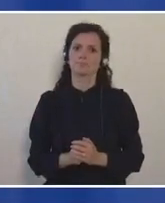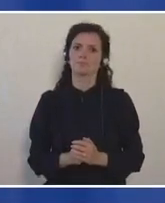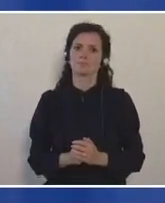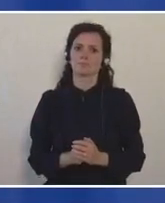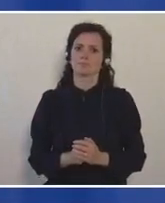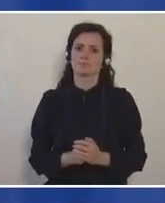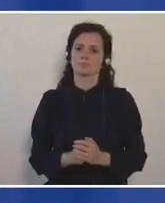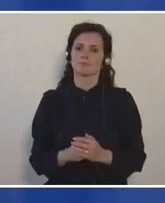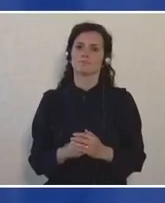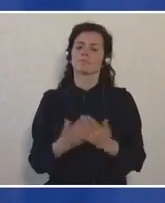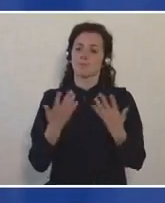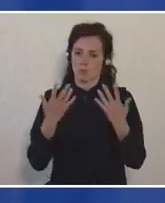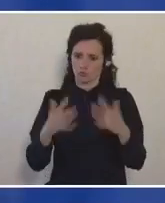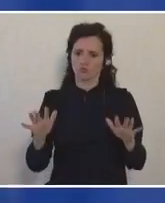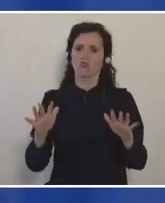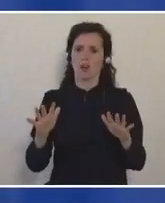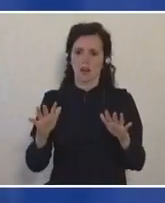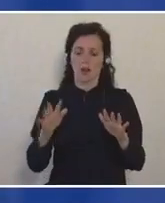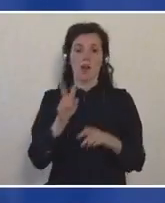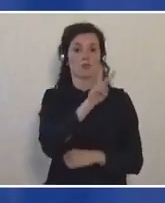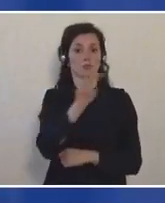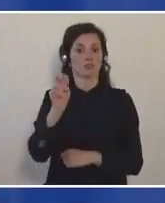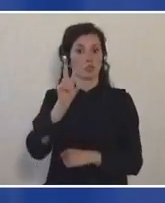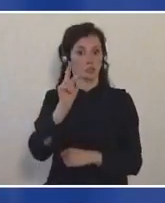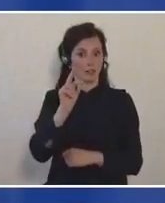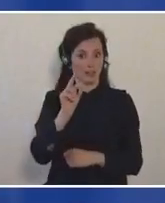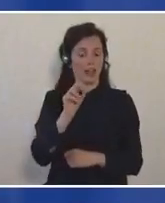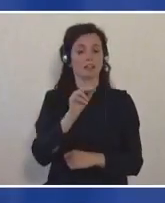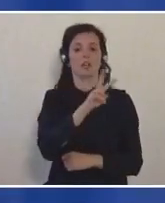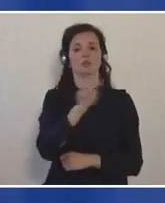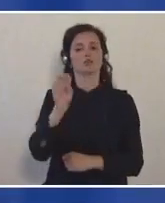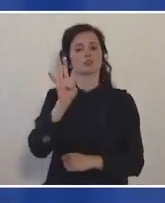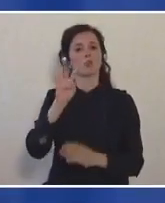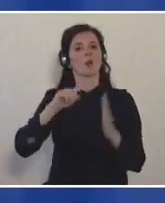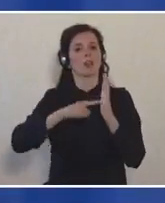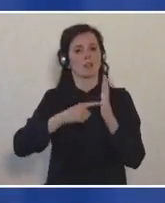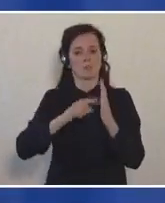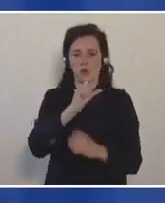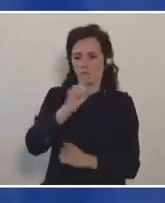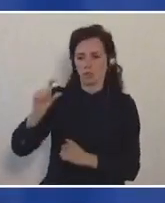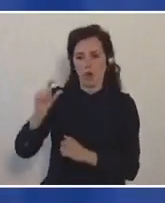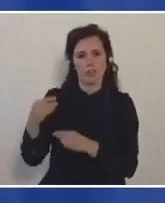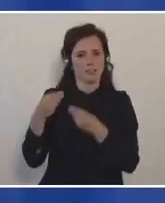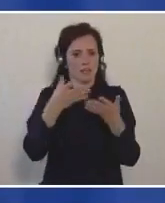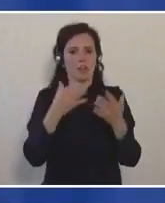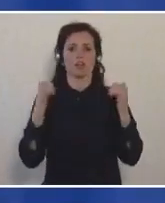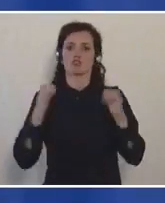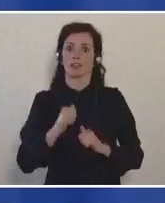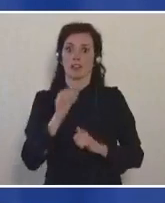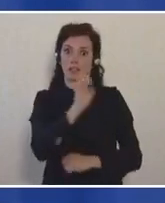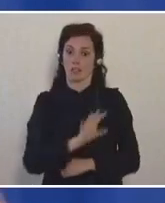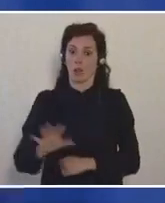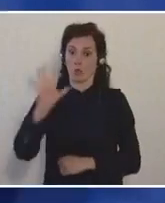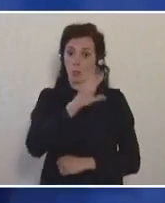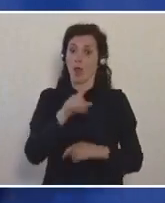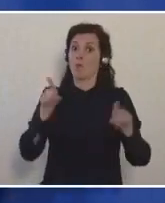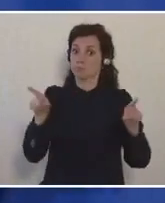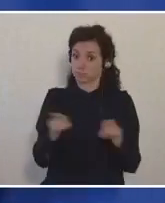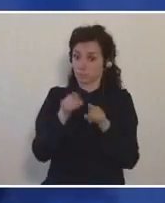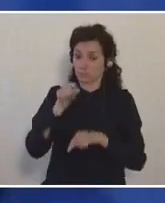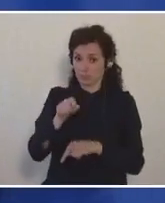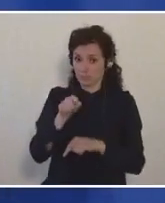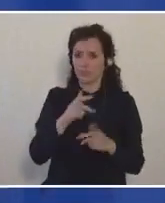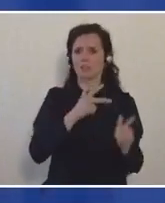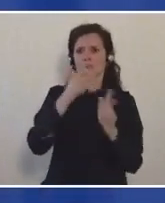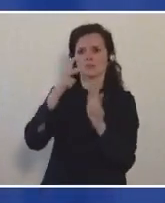doses, and the same amount has been exported to 90 countries, COVAX included. That is the point number